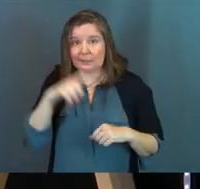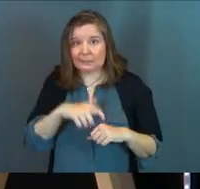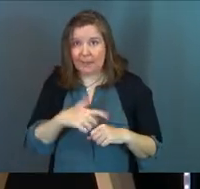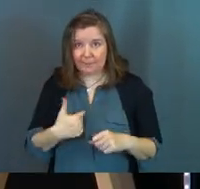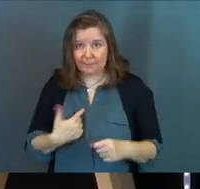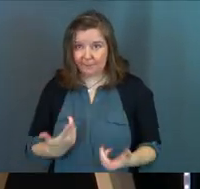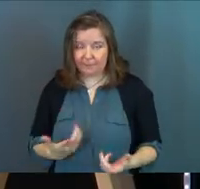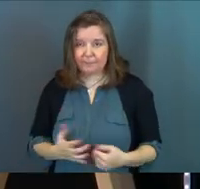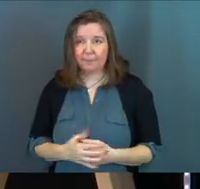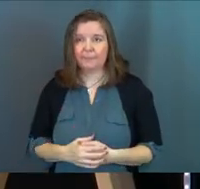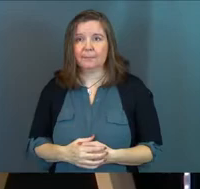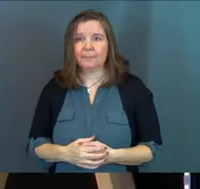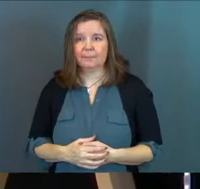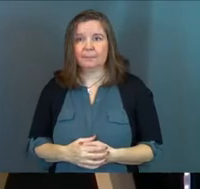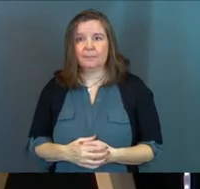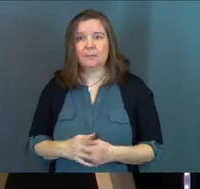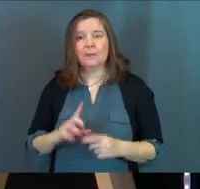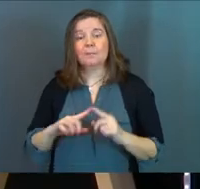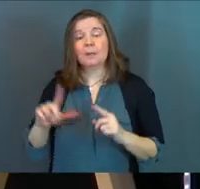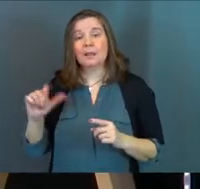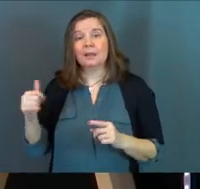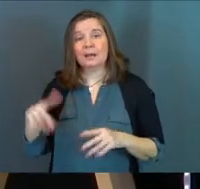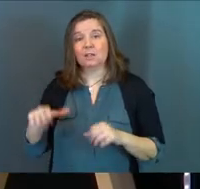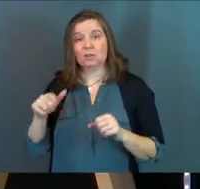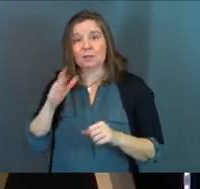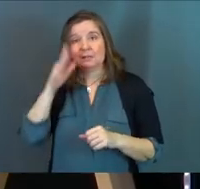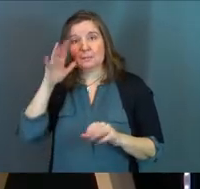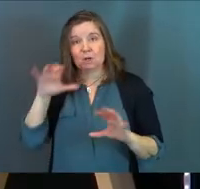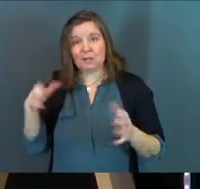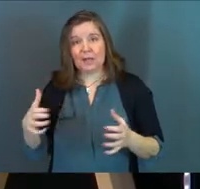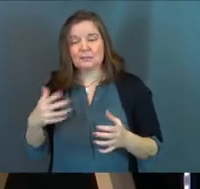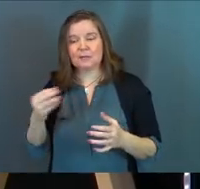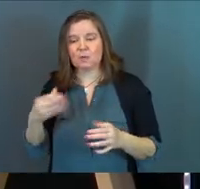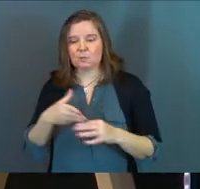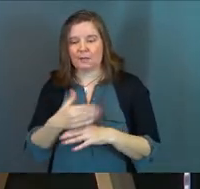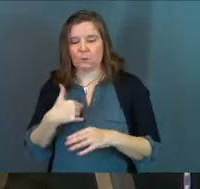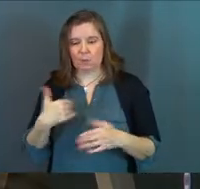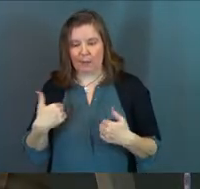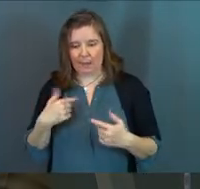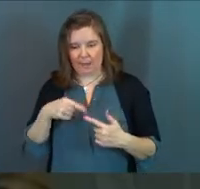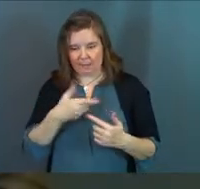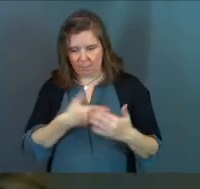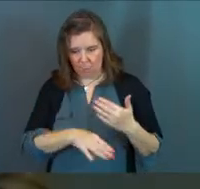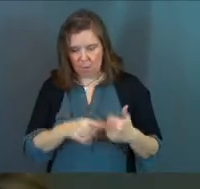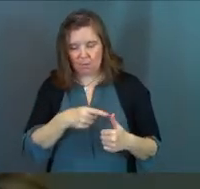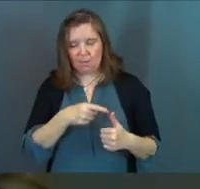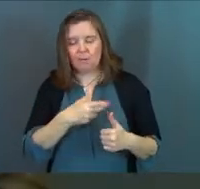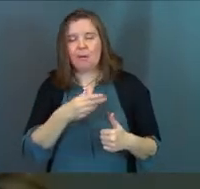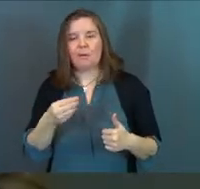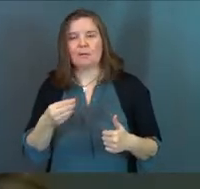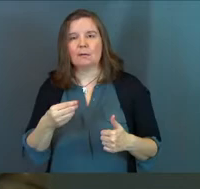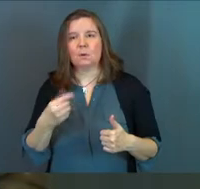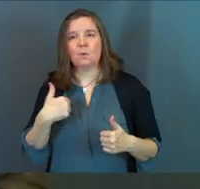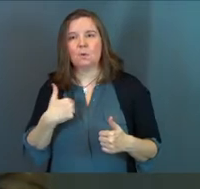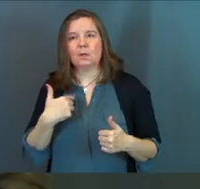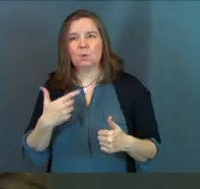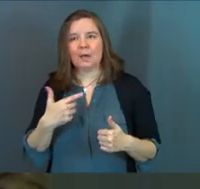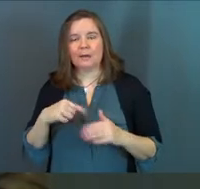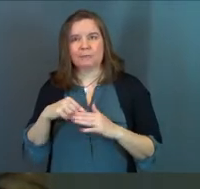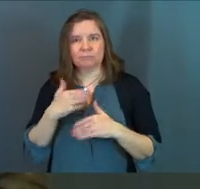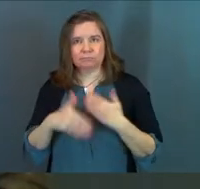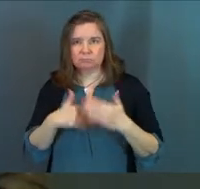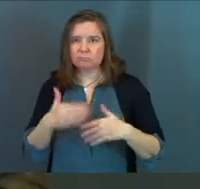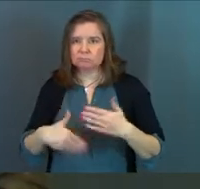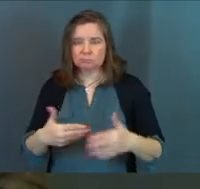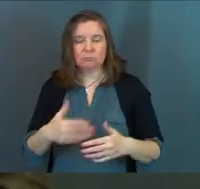time. But Linda and I took this parenting class, and it was after we had had him, and we were kind of deep